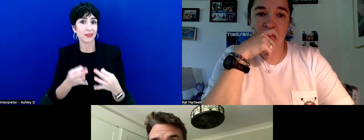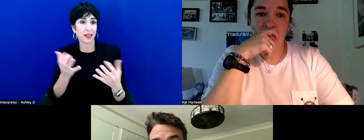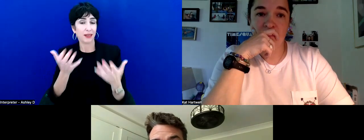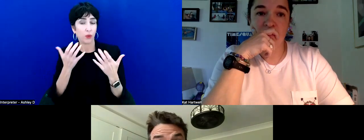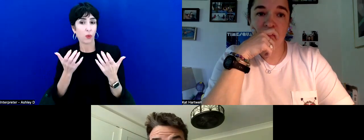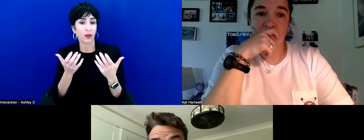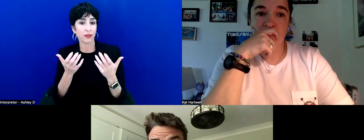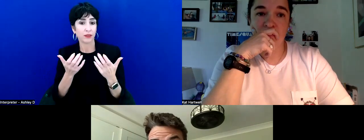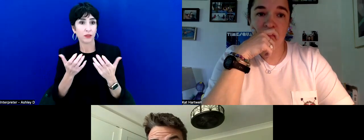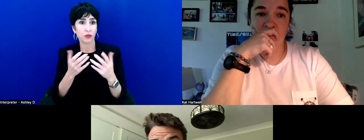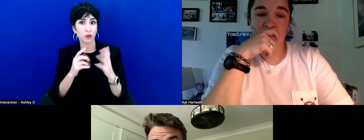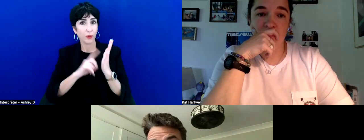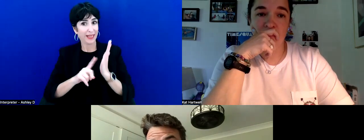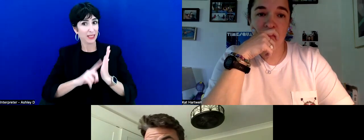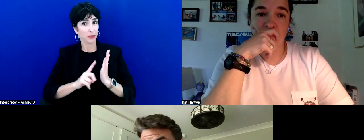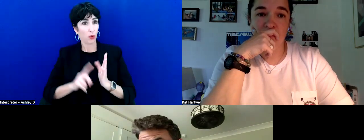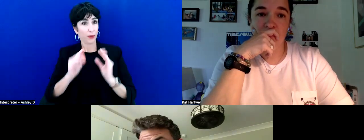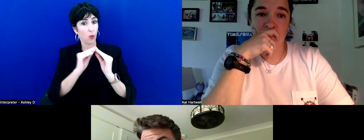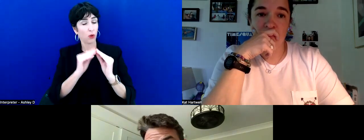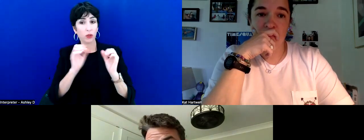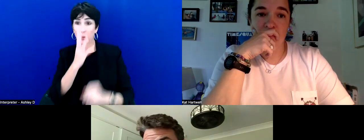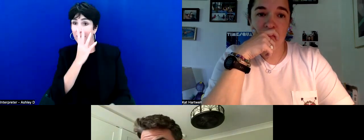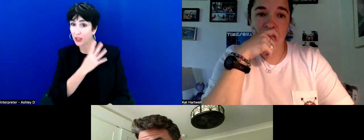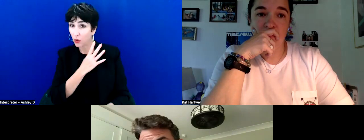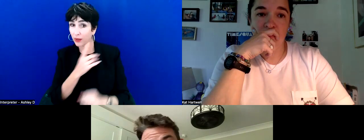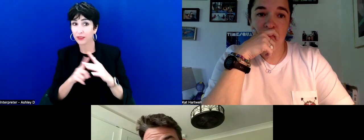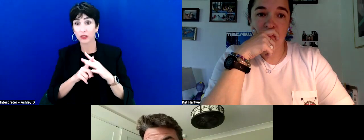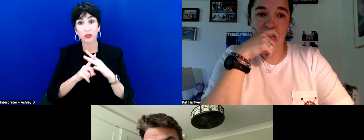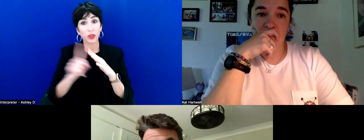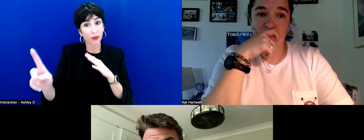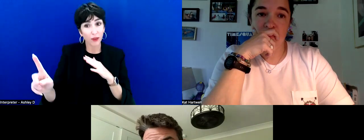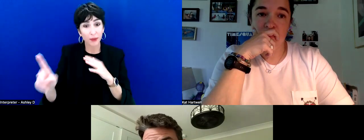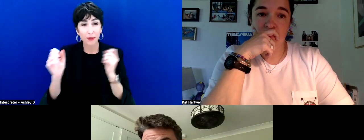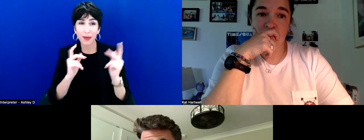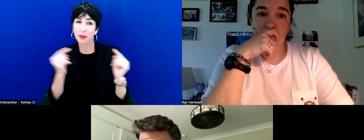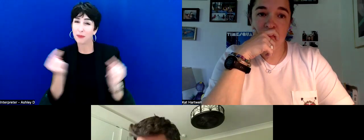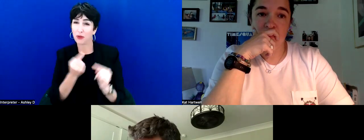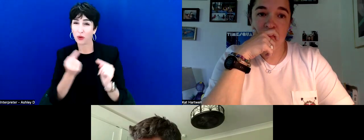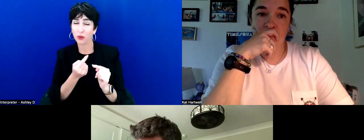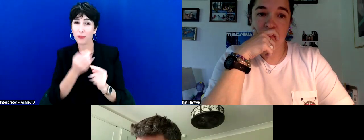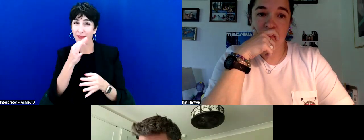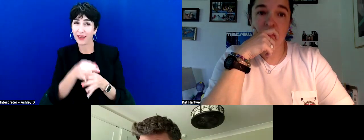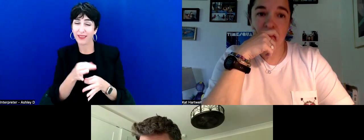to explore it further. Now, we can ignore it, we can run from it. A lot of people have been hurt by it.